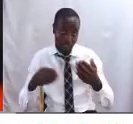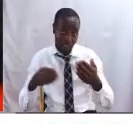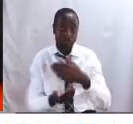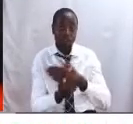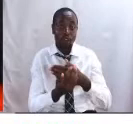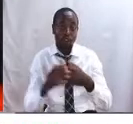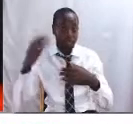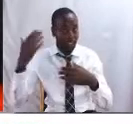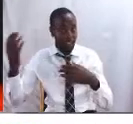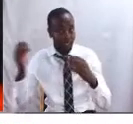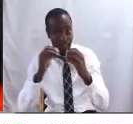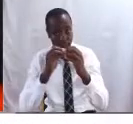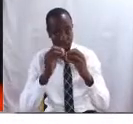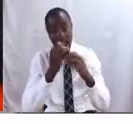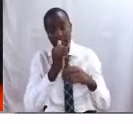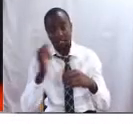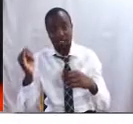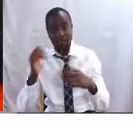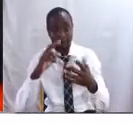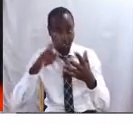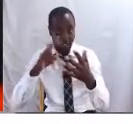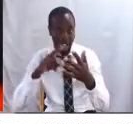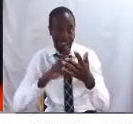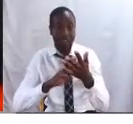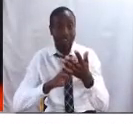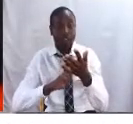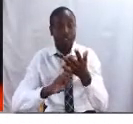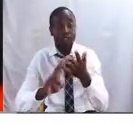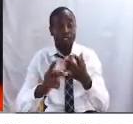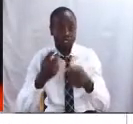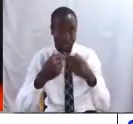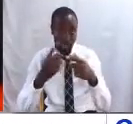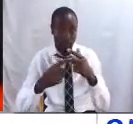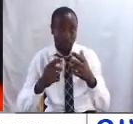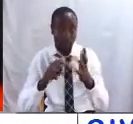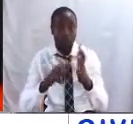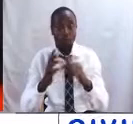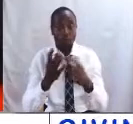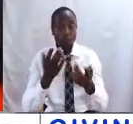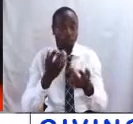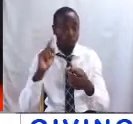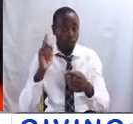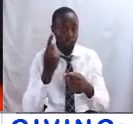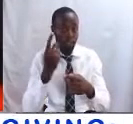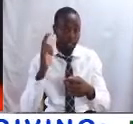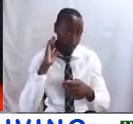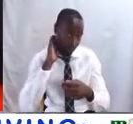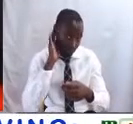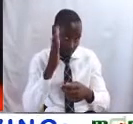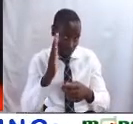daily encounter. And the leading verse that we are going to read comes from the book of 1 Peter,